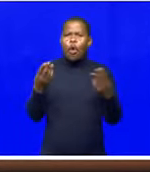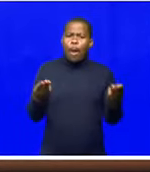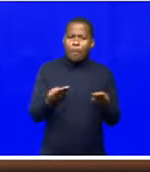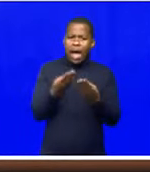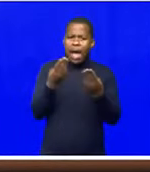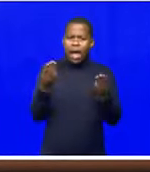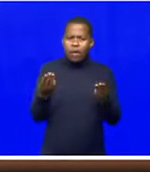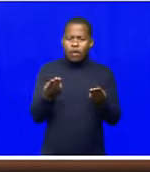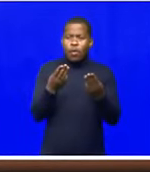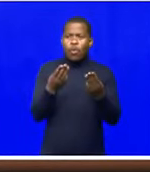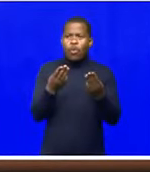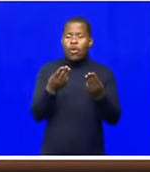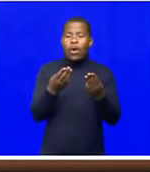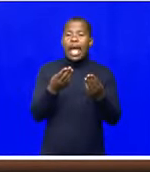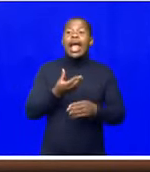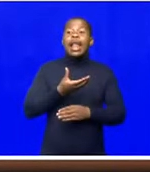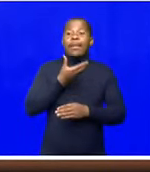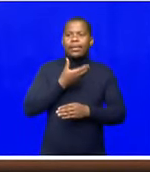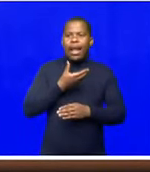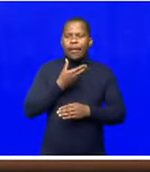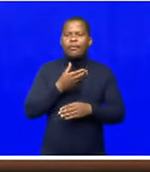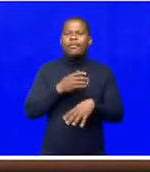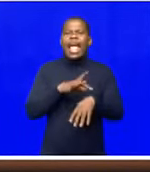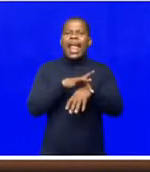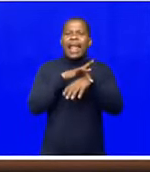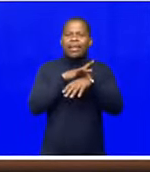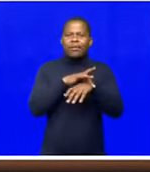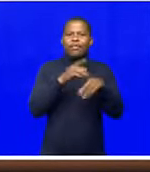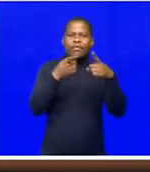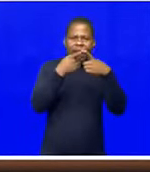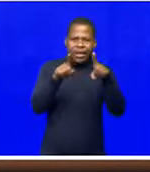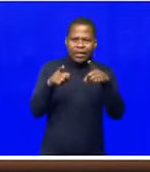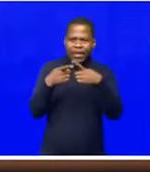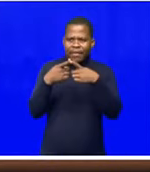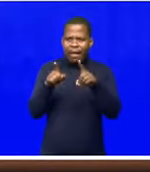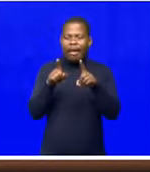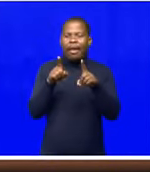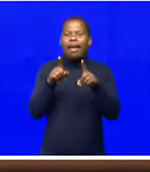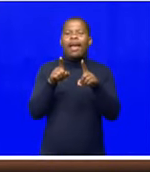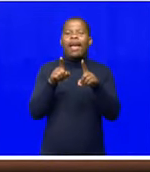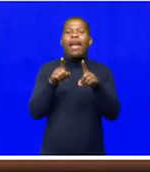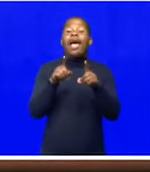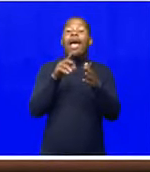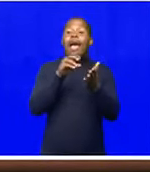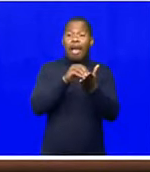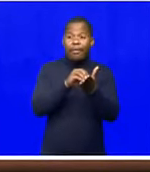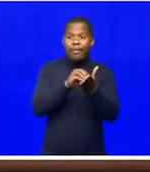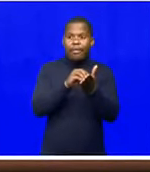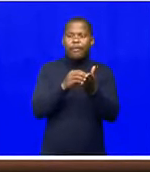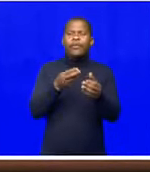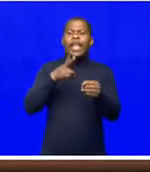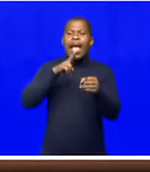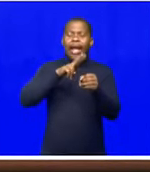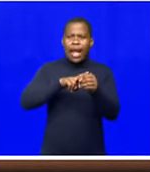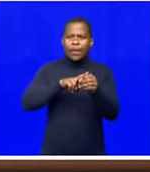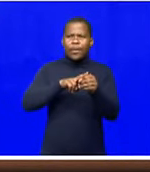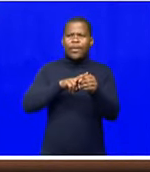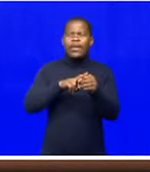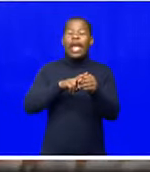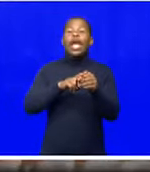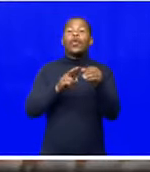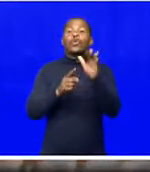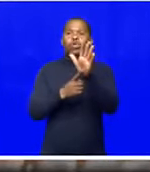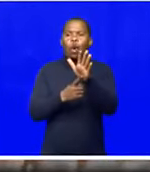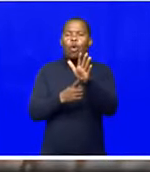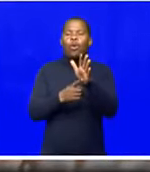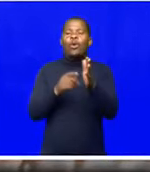one or more of these five risk factors for NCDs. The survey further revealed that in Eswatini,